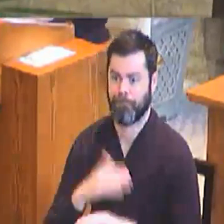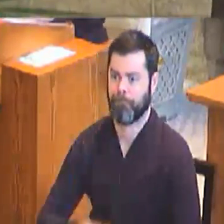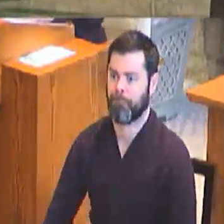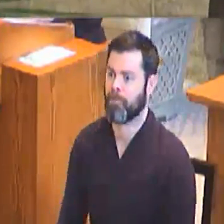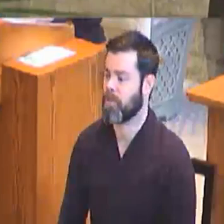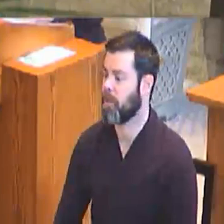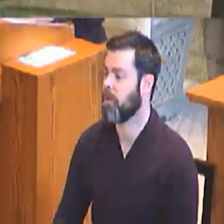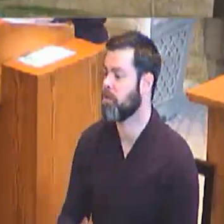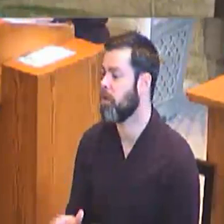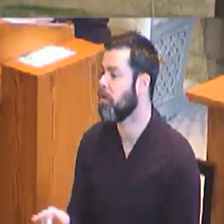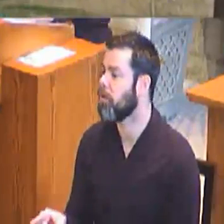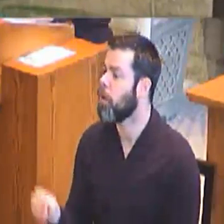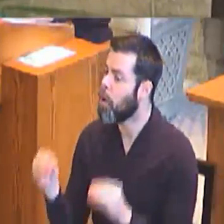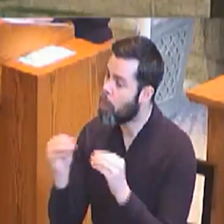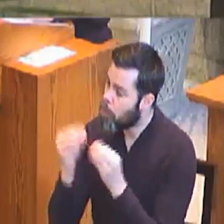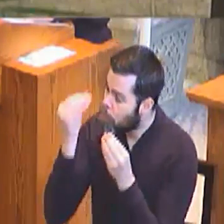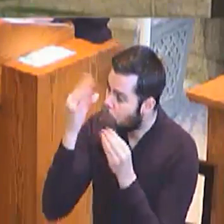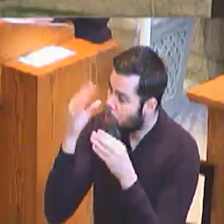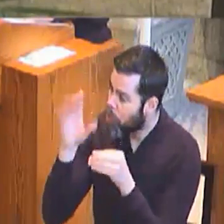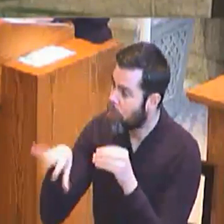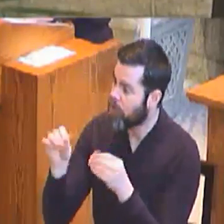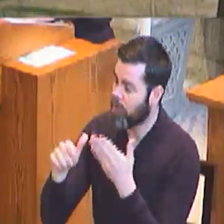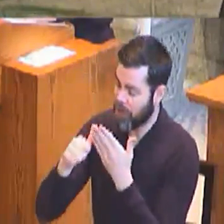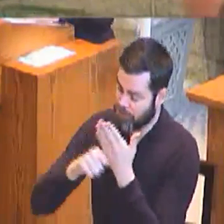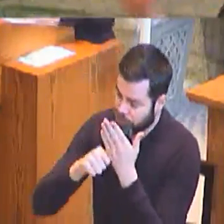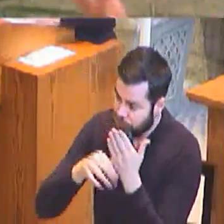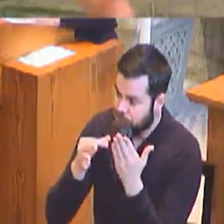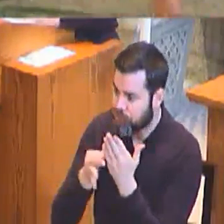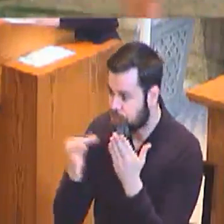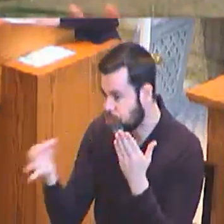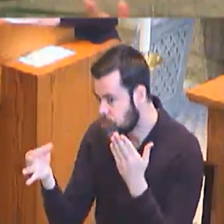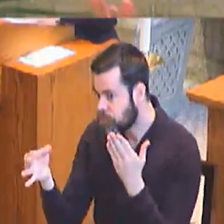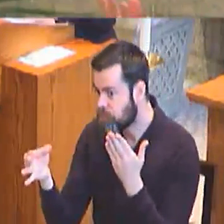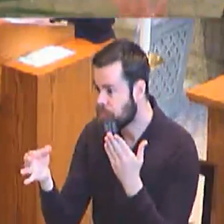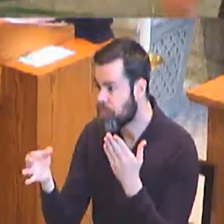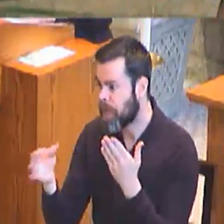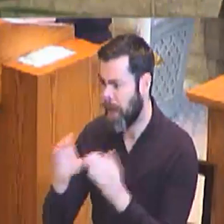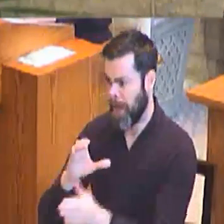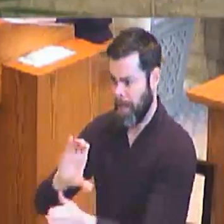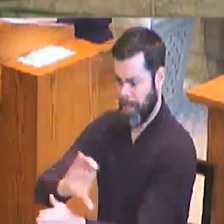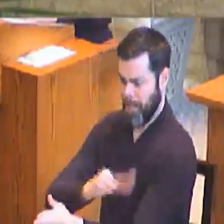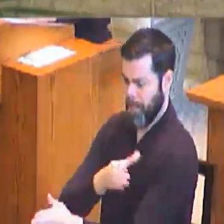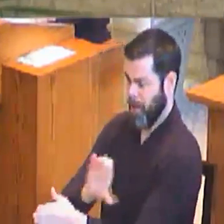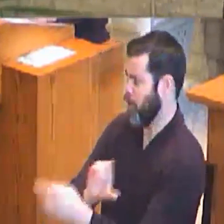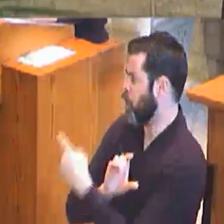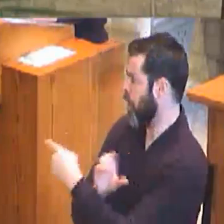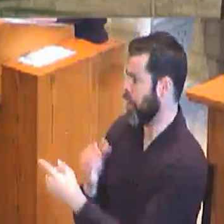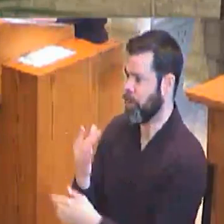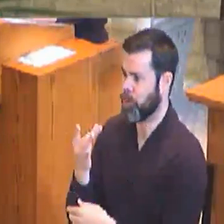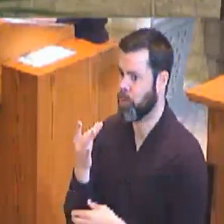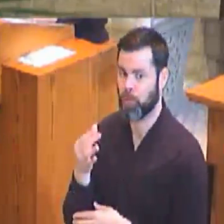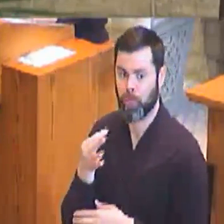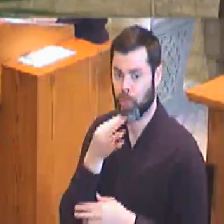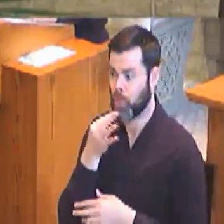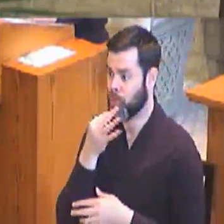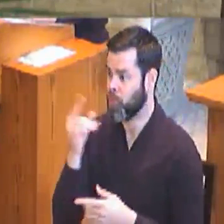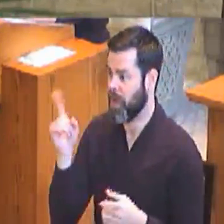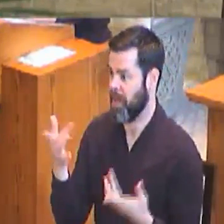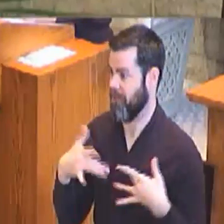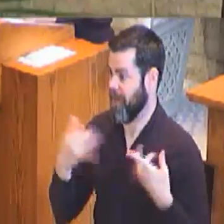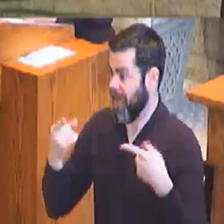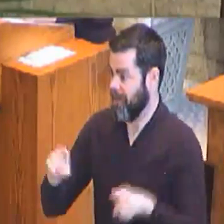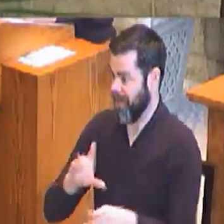check your insert for other information, like this choir has got a concert coming up, oh my